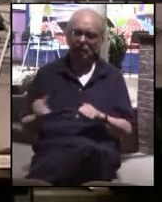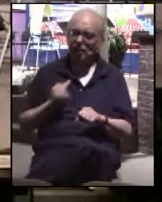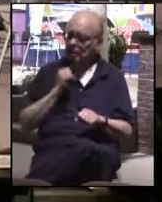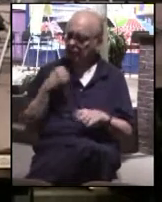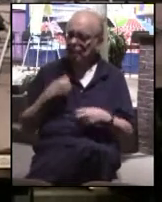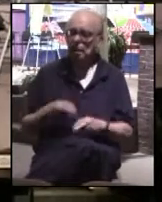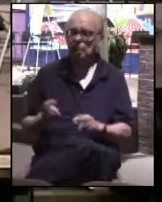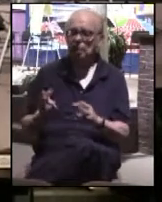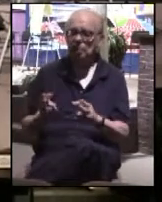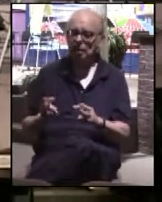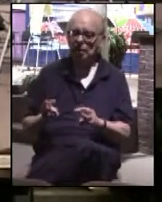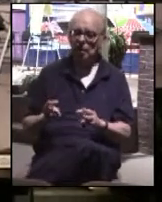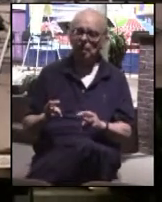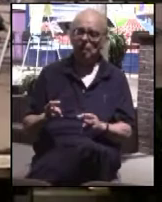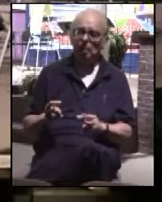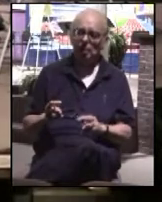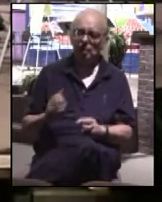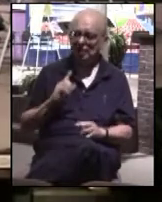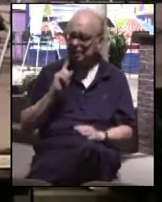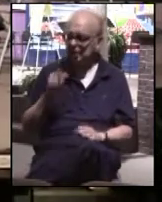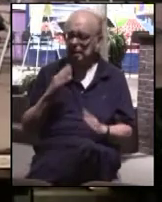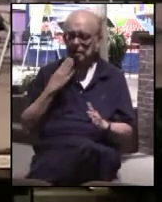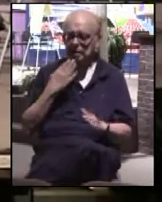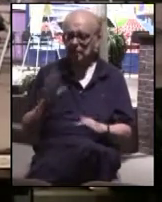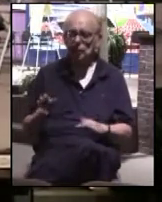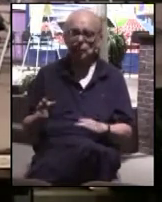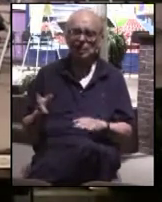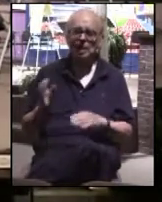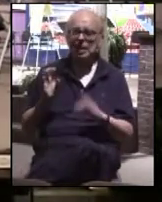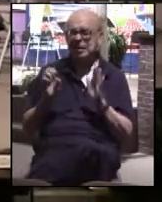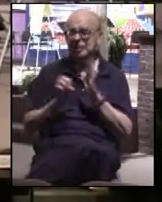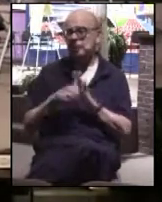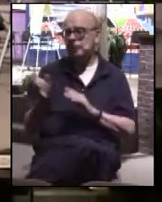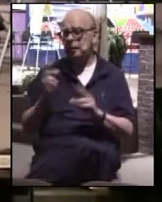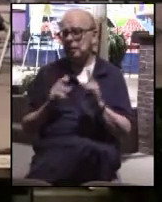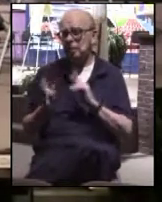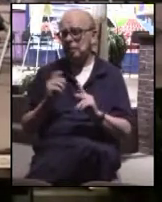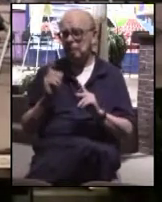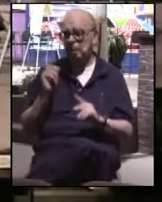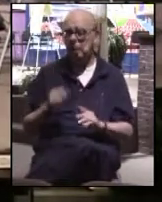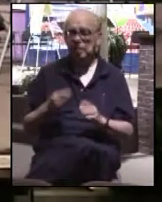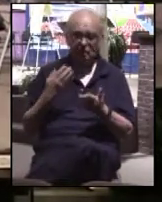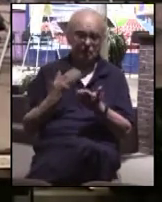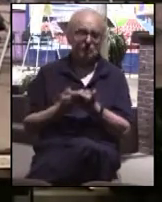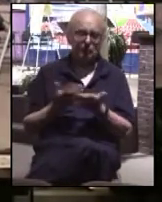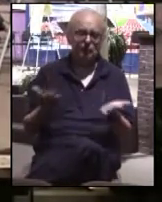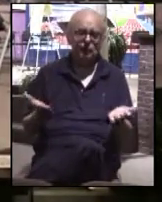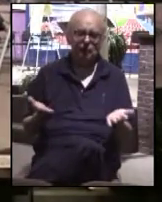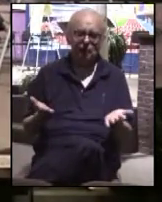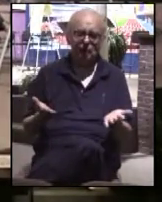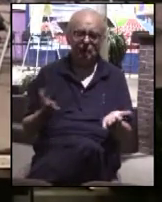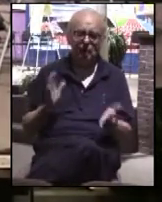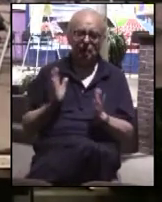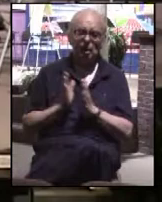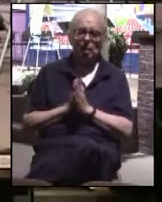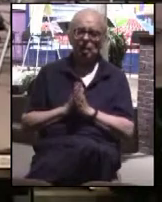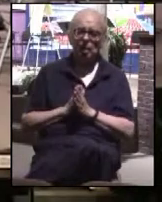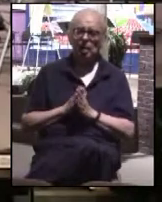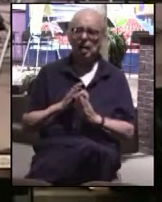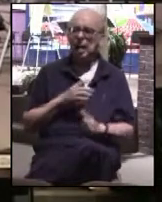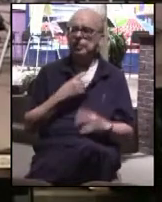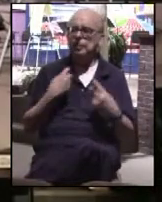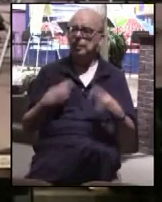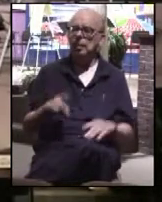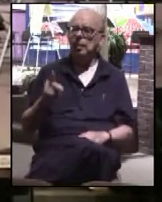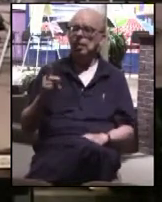our way it will set a poor example for others you need proof just ask the pharisees